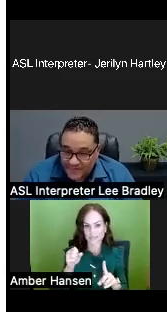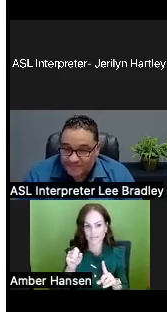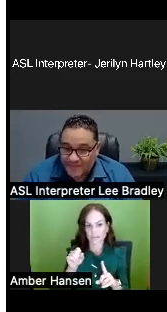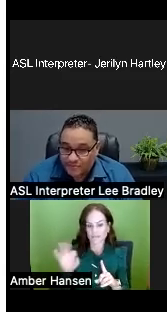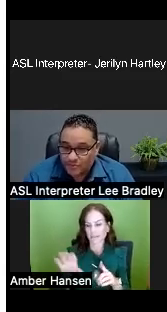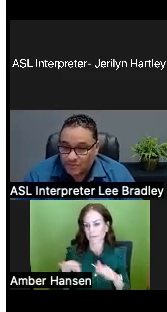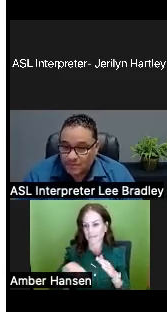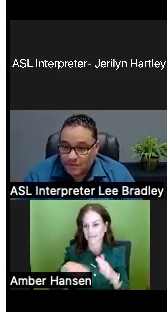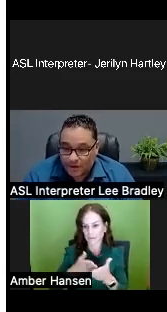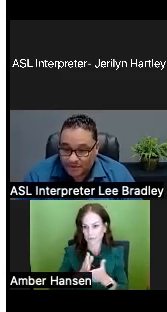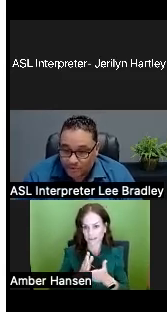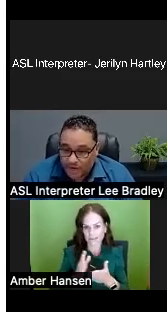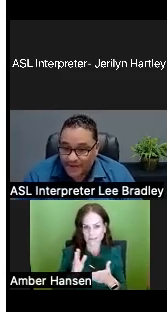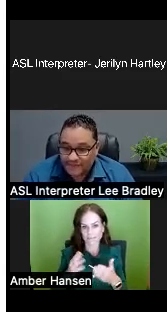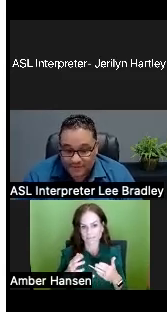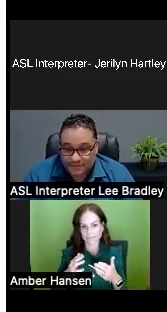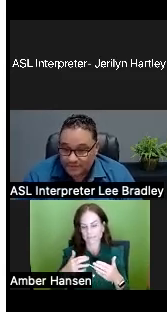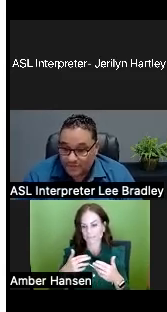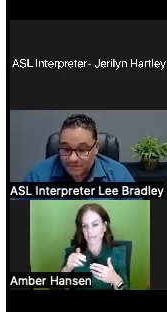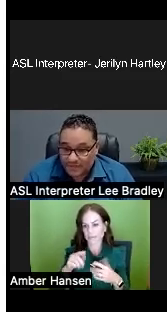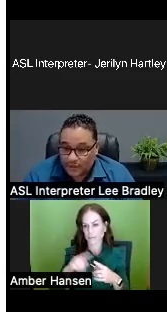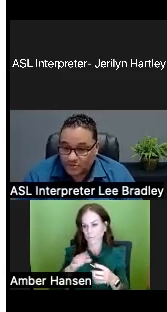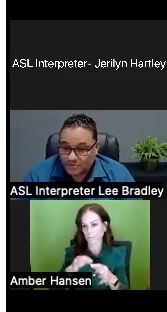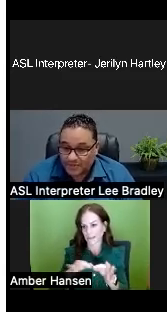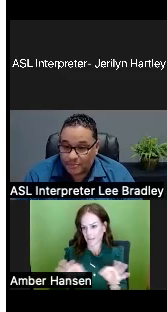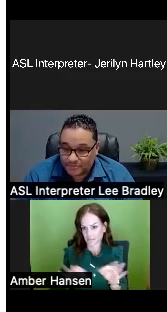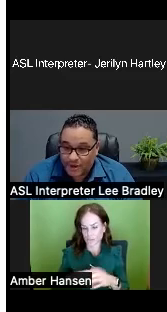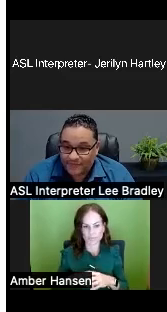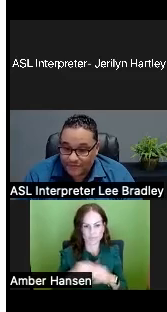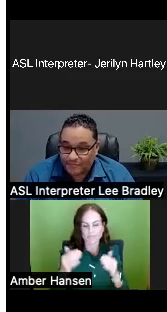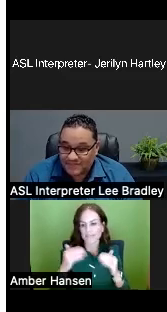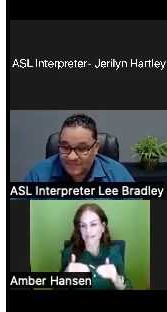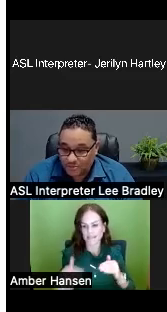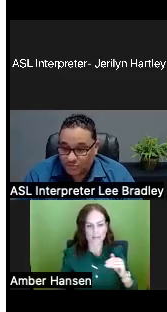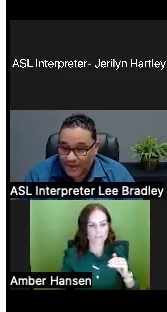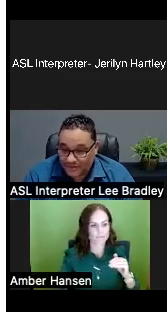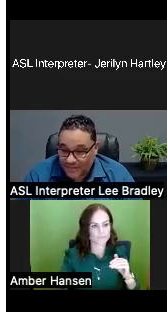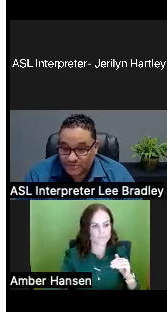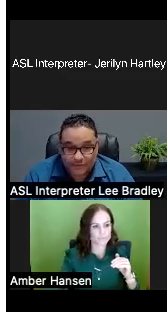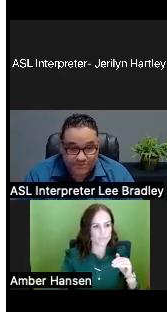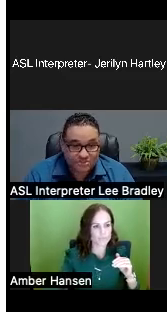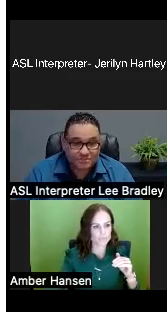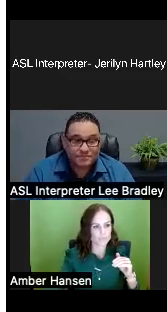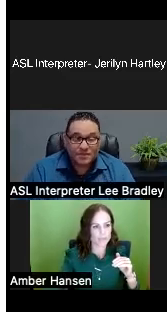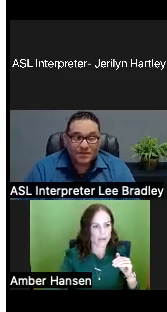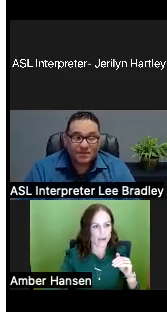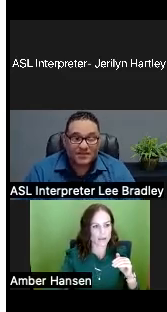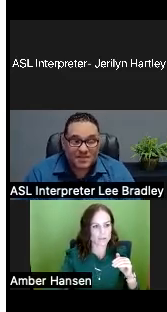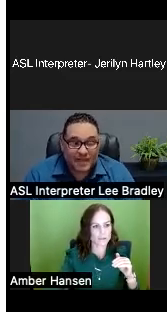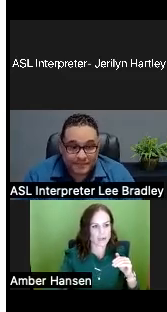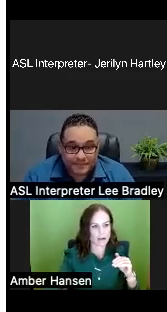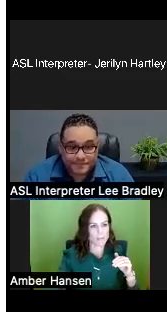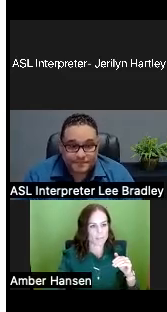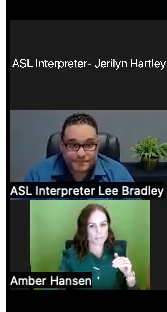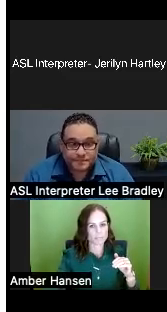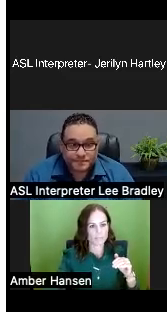Many deaf people are deprived, really ultimately are deprived of their basic human right to language acquisition. Next